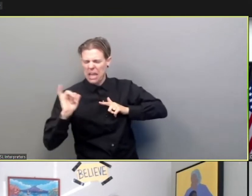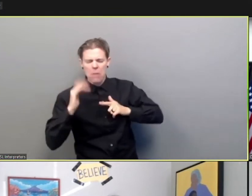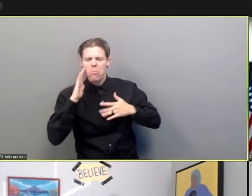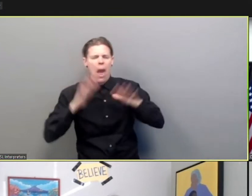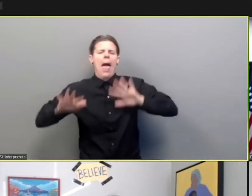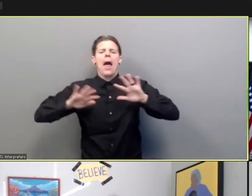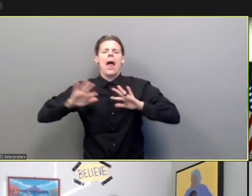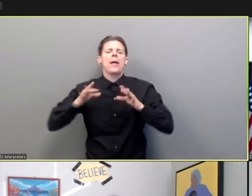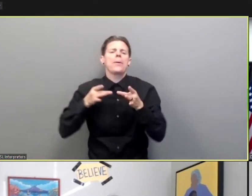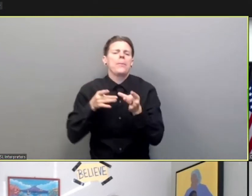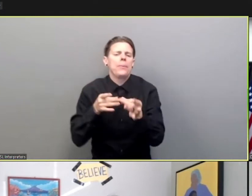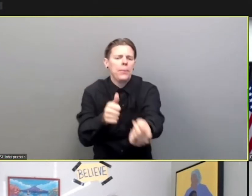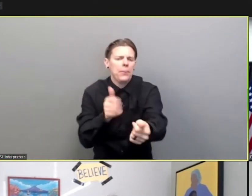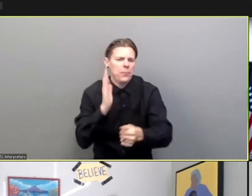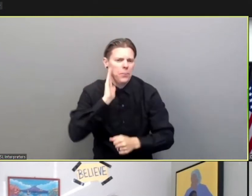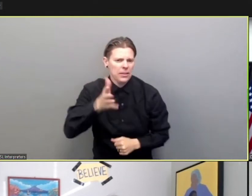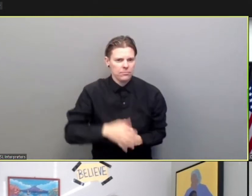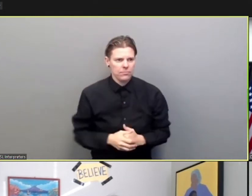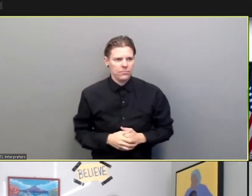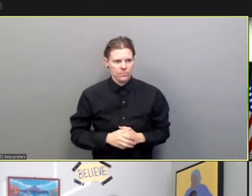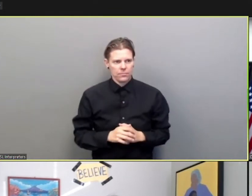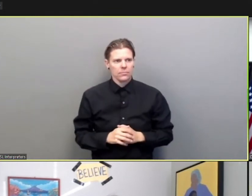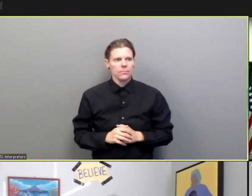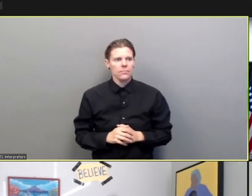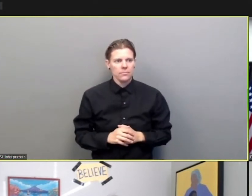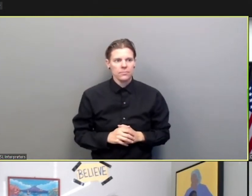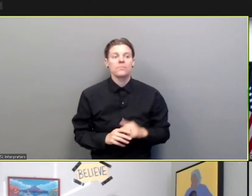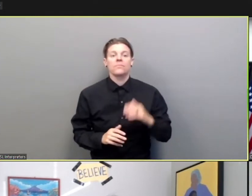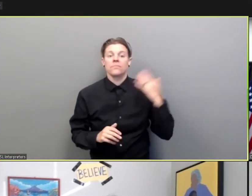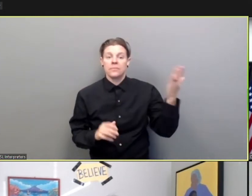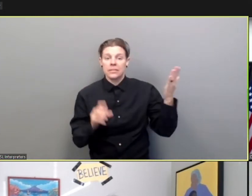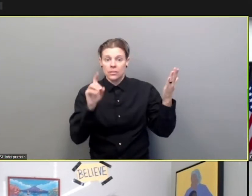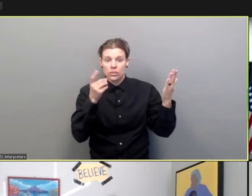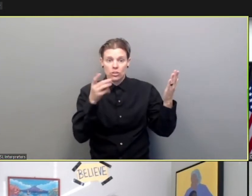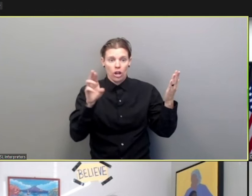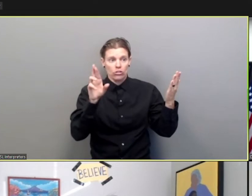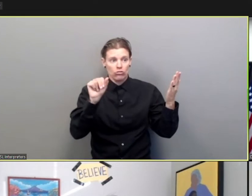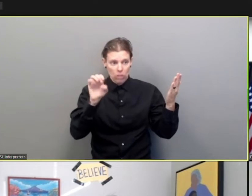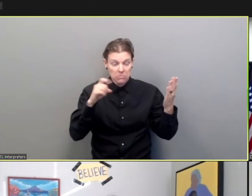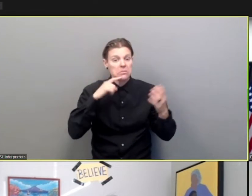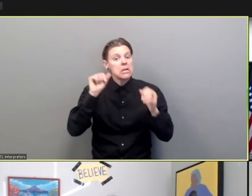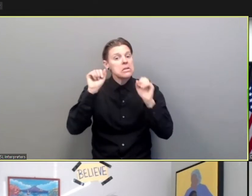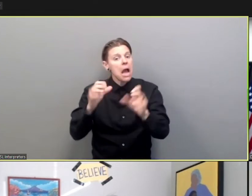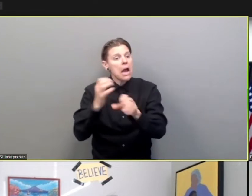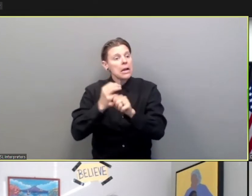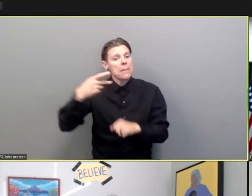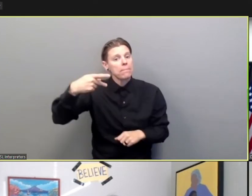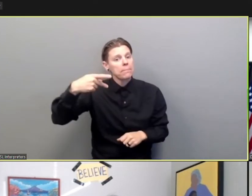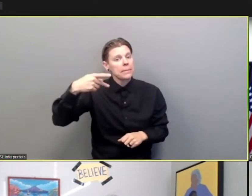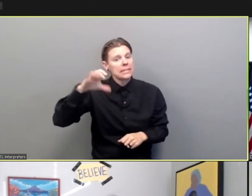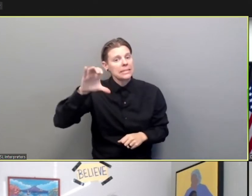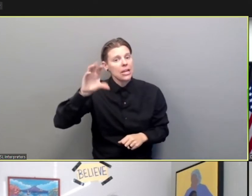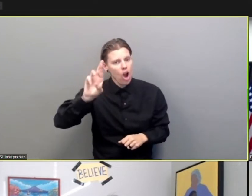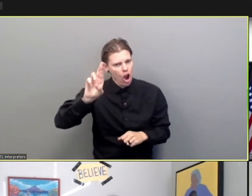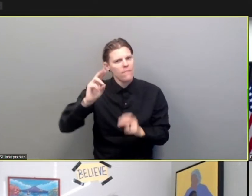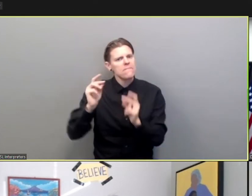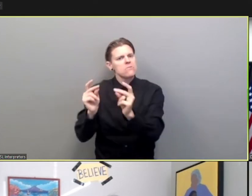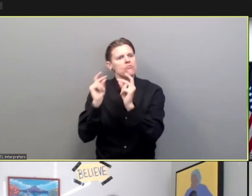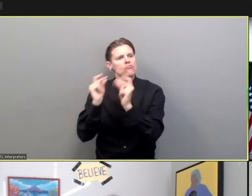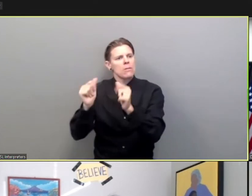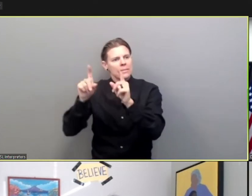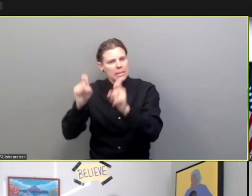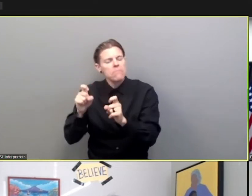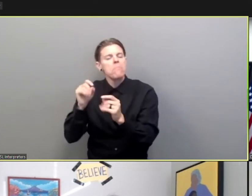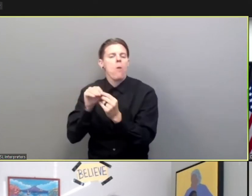And we can still use PCR. It's not as real time, but it is a little bit more accurate. And so, our